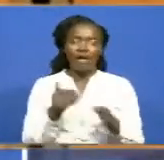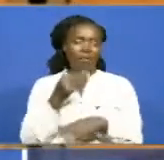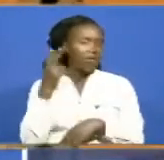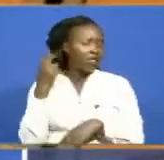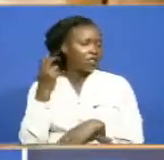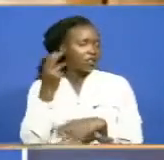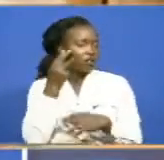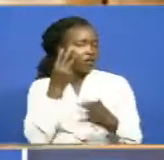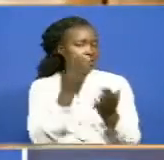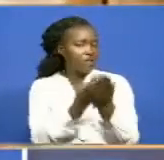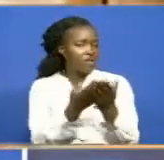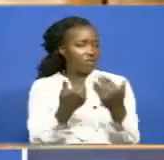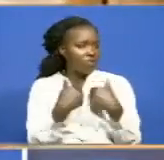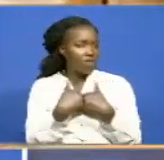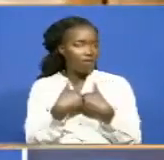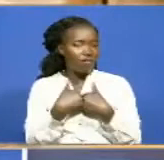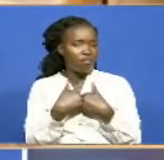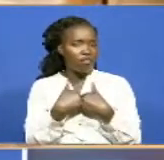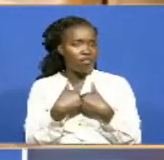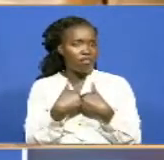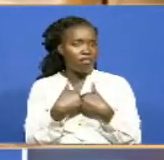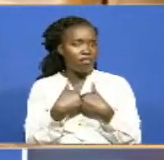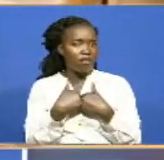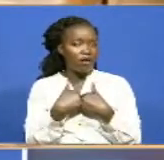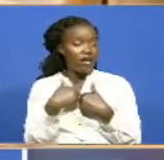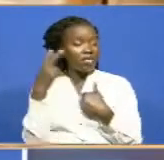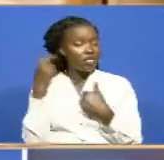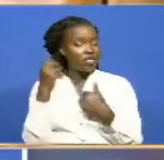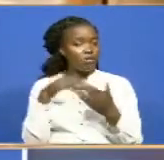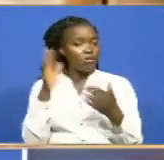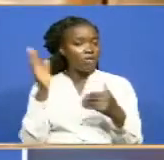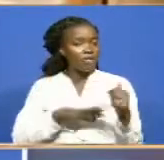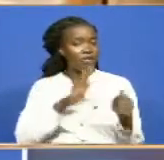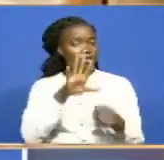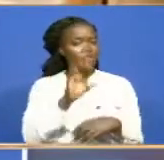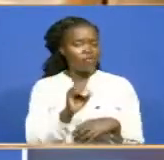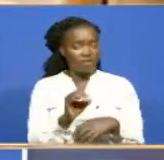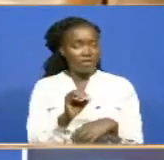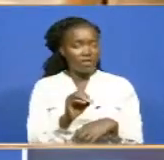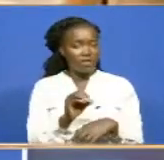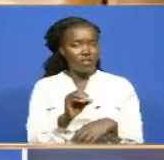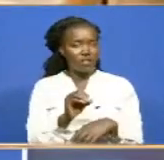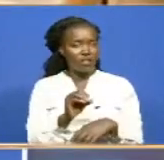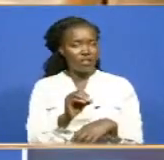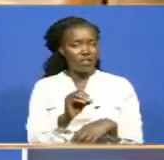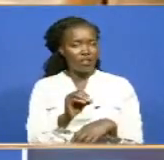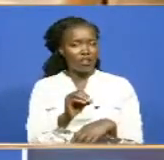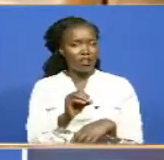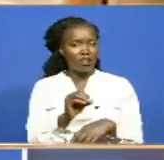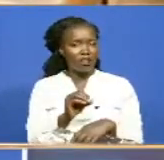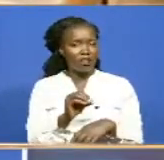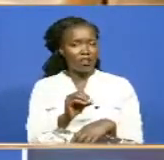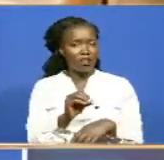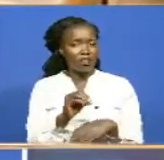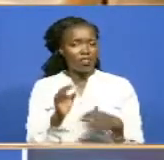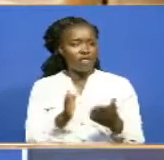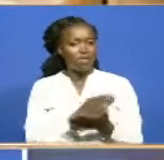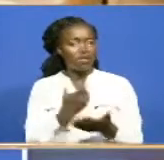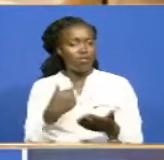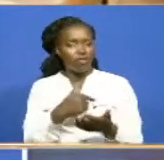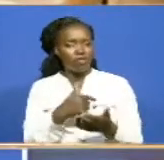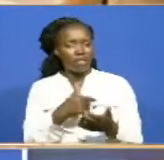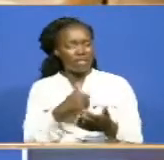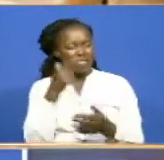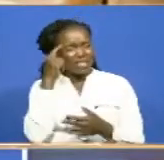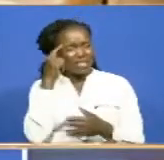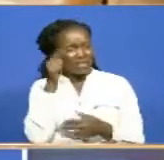to the witnesses that we have, and we have listened to more than 50 or so witnesses, some of us are persuaded to